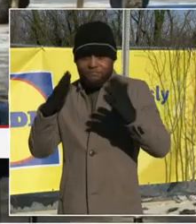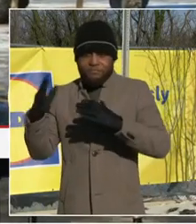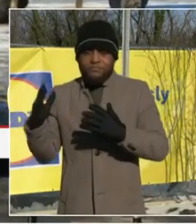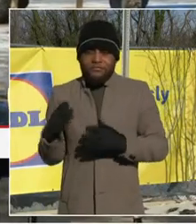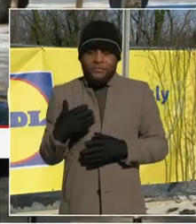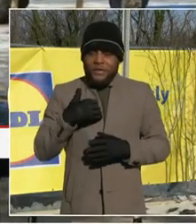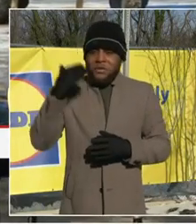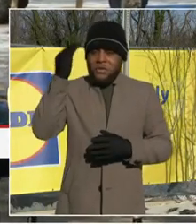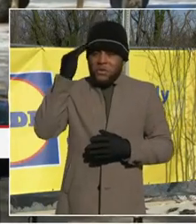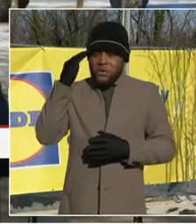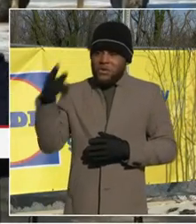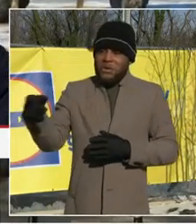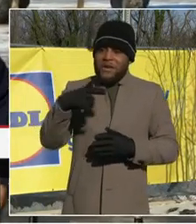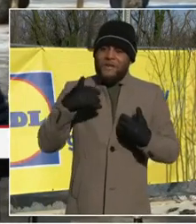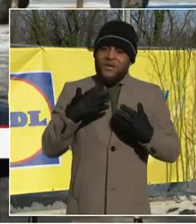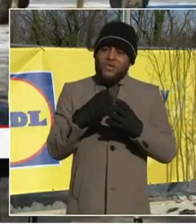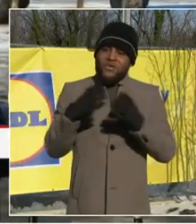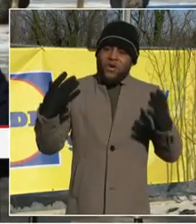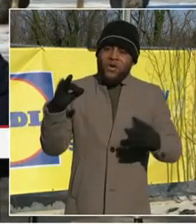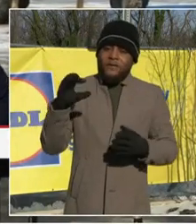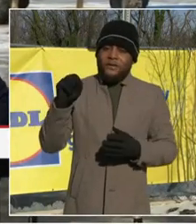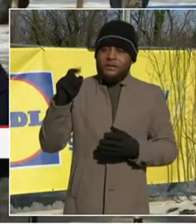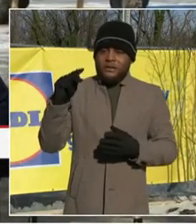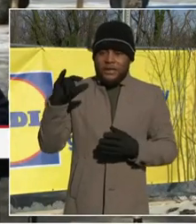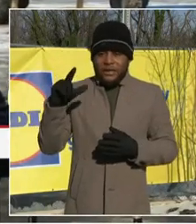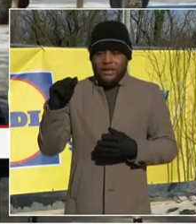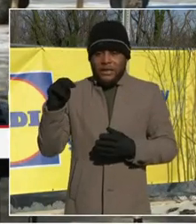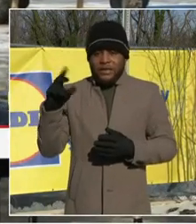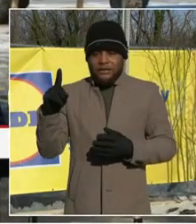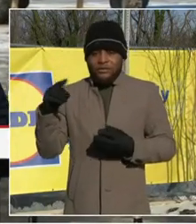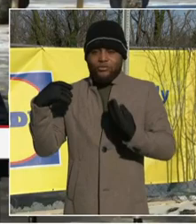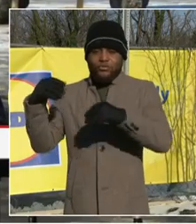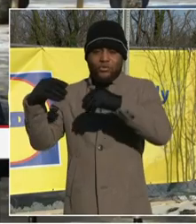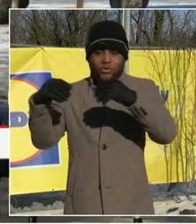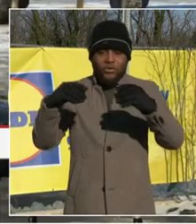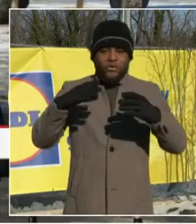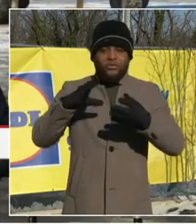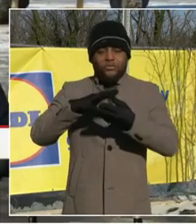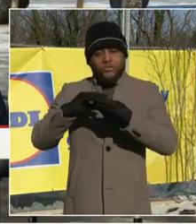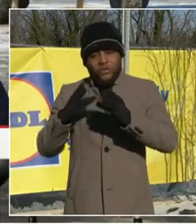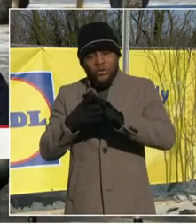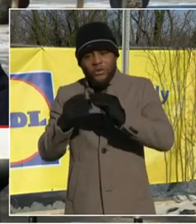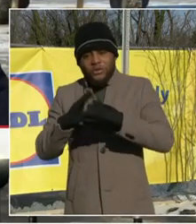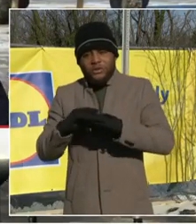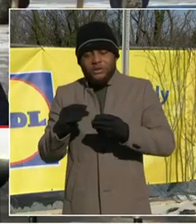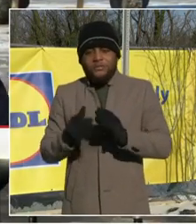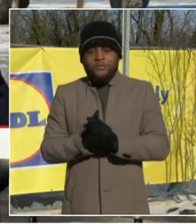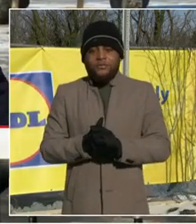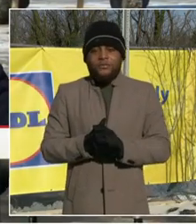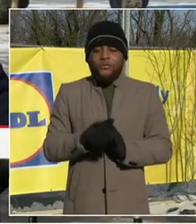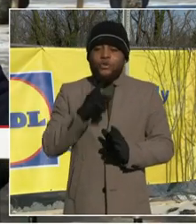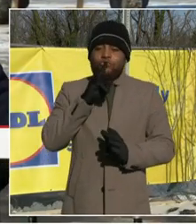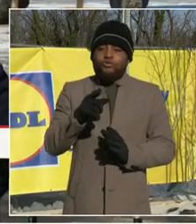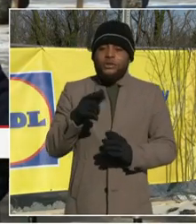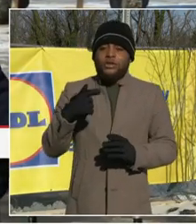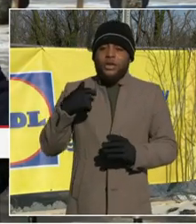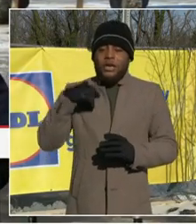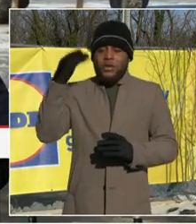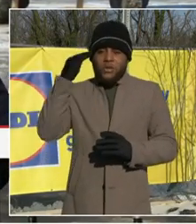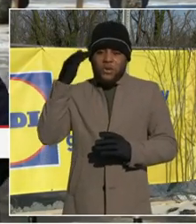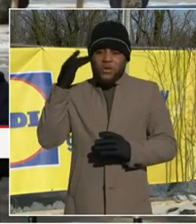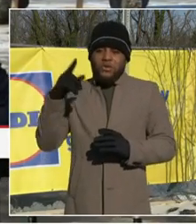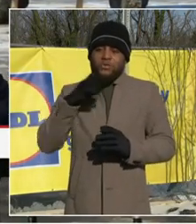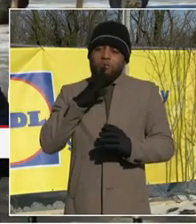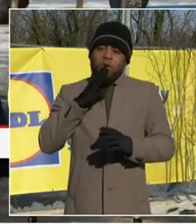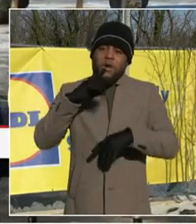stories, and I know that I speak for all of us in saying how grateful we are that